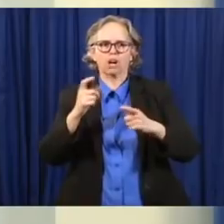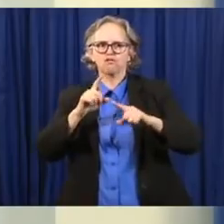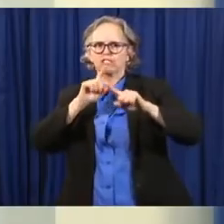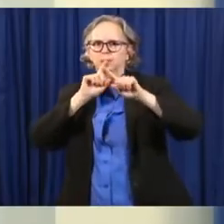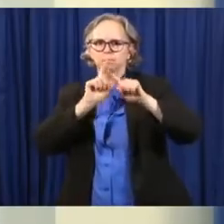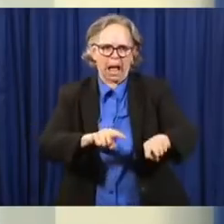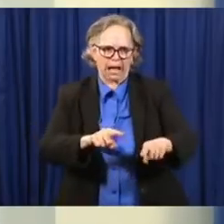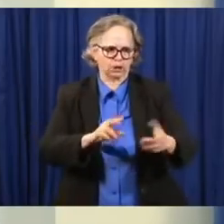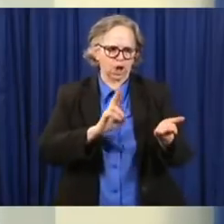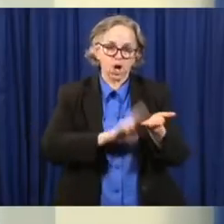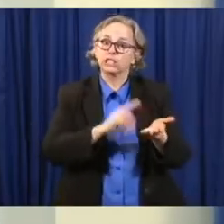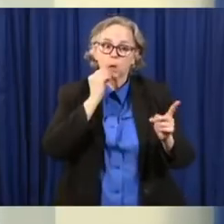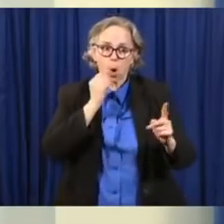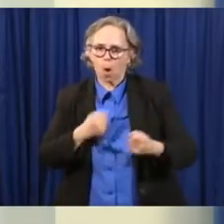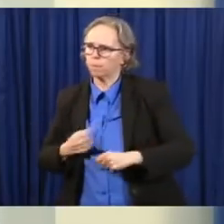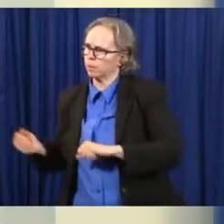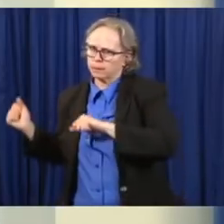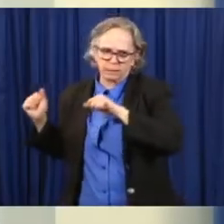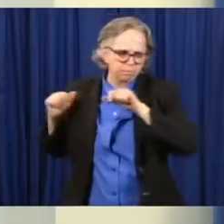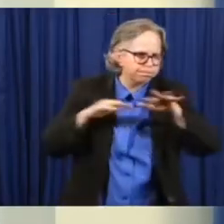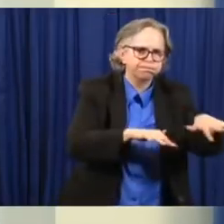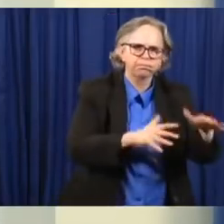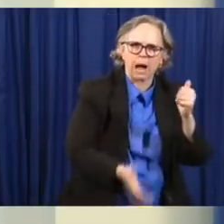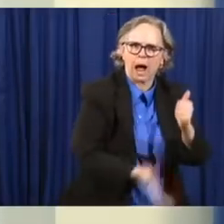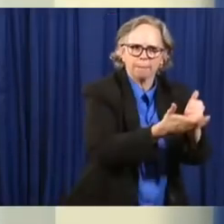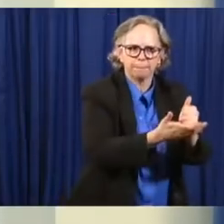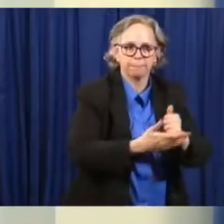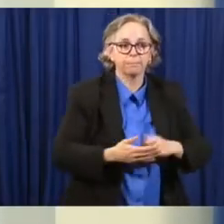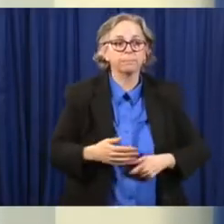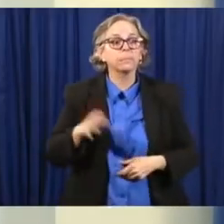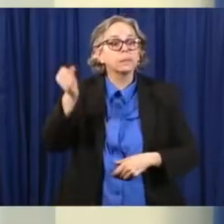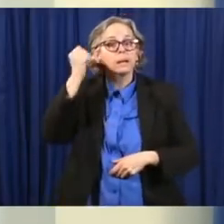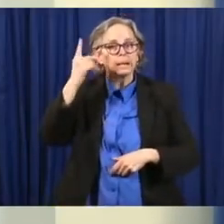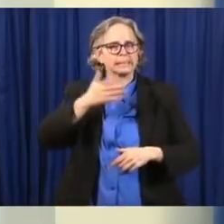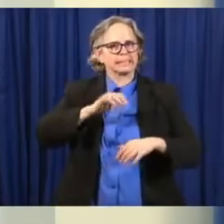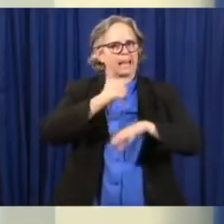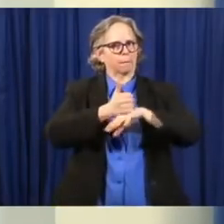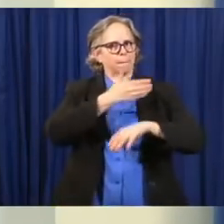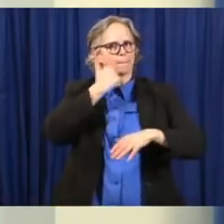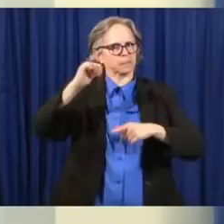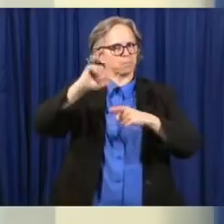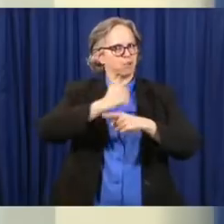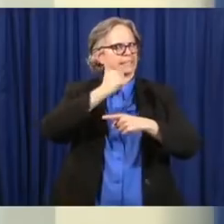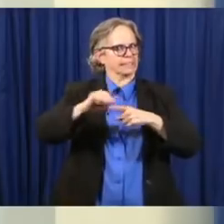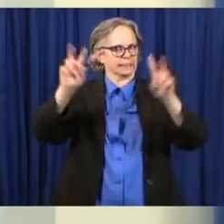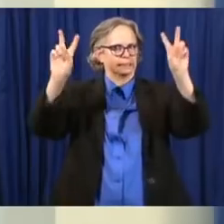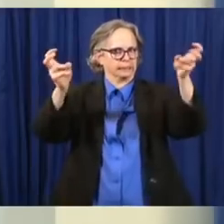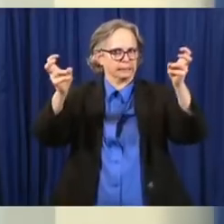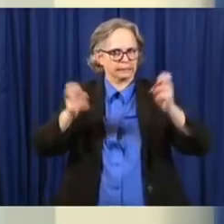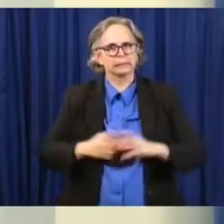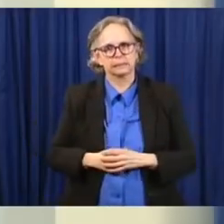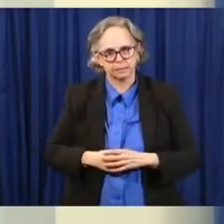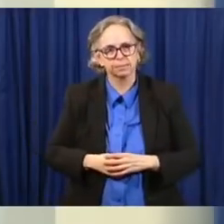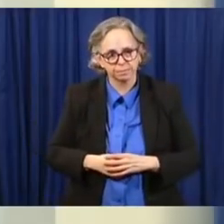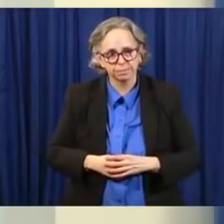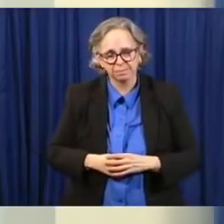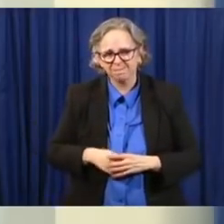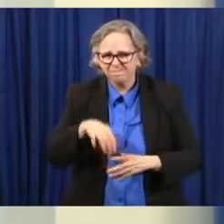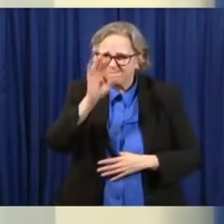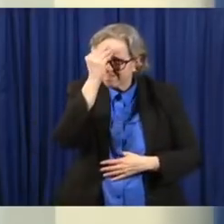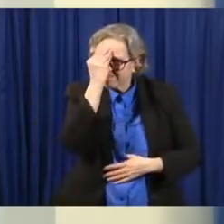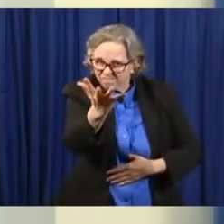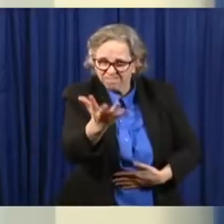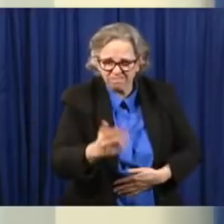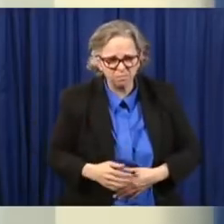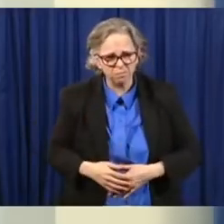nursing homes. They've been working with the industry. I'm telling you, the workers, the people. That's why I know people, when I say don't blame that we have these things,